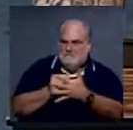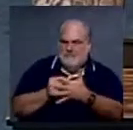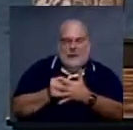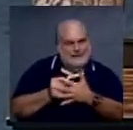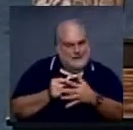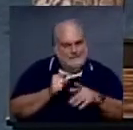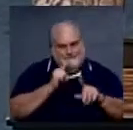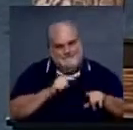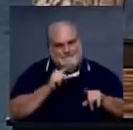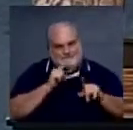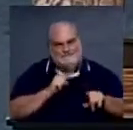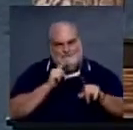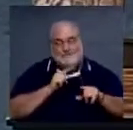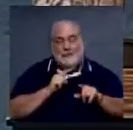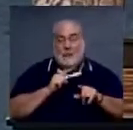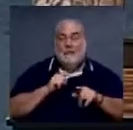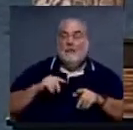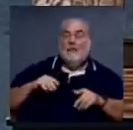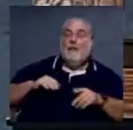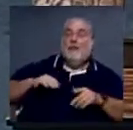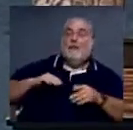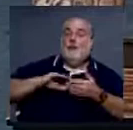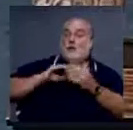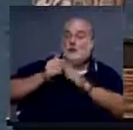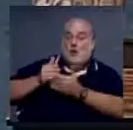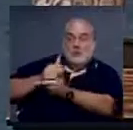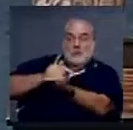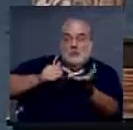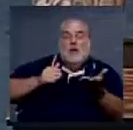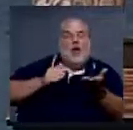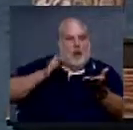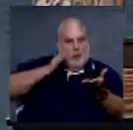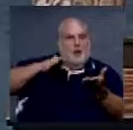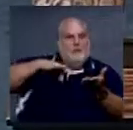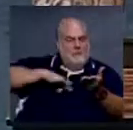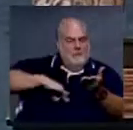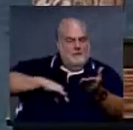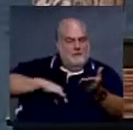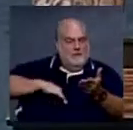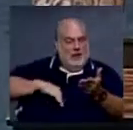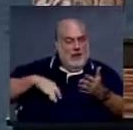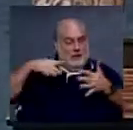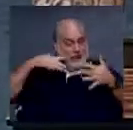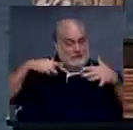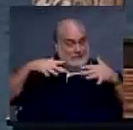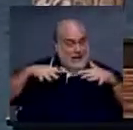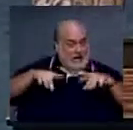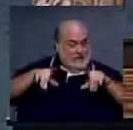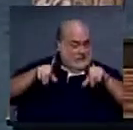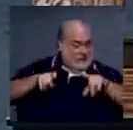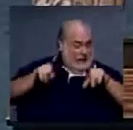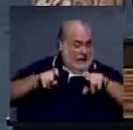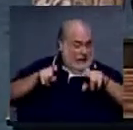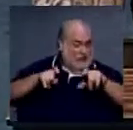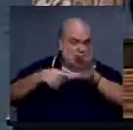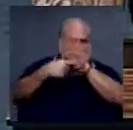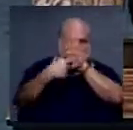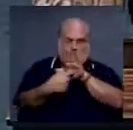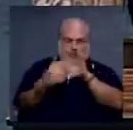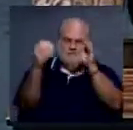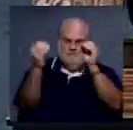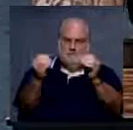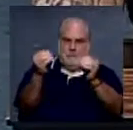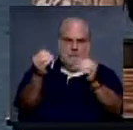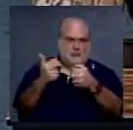The whole community will benefit from this, there's just no doubt about it. The sound test that was run proved that there is not going to be a sound problem